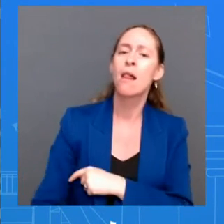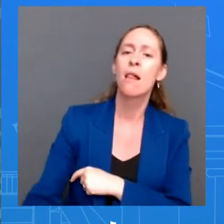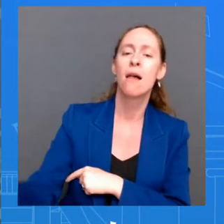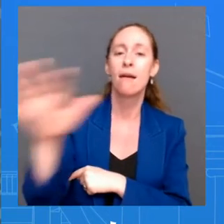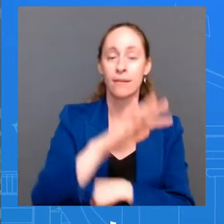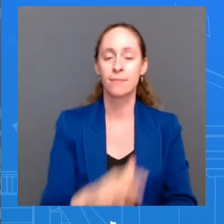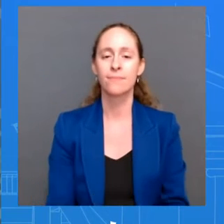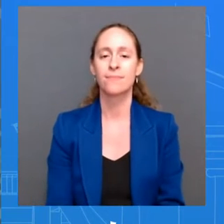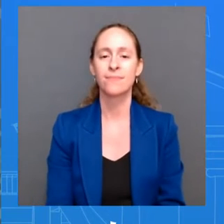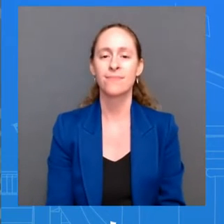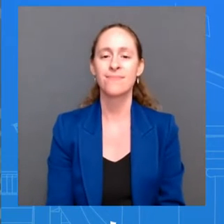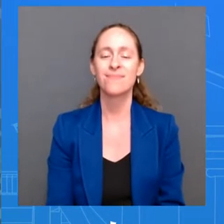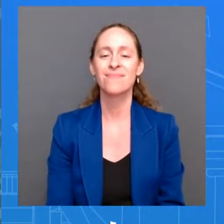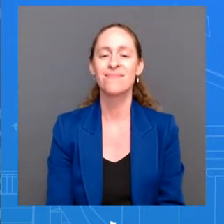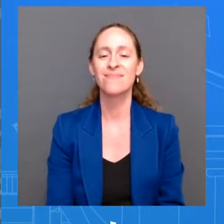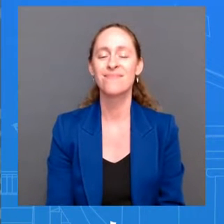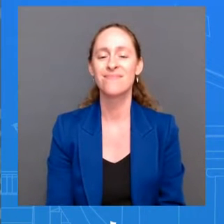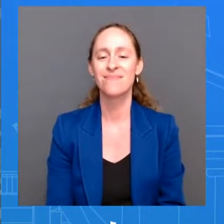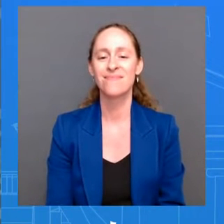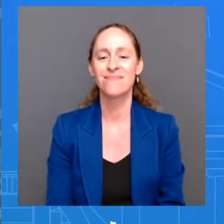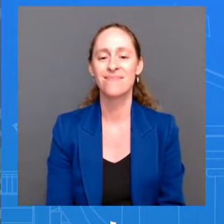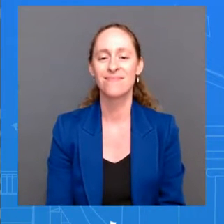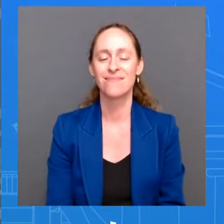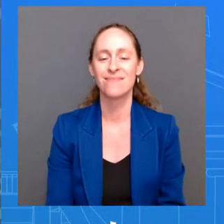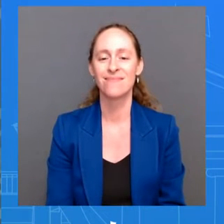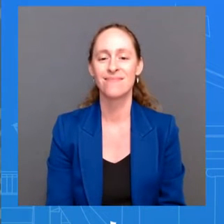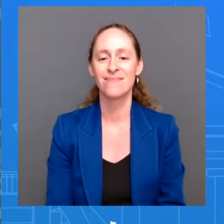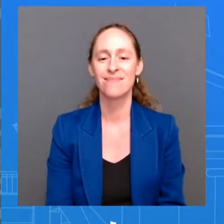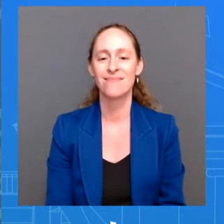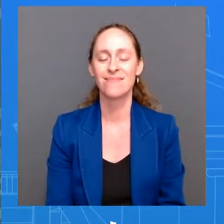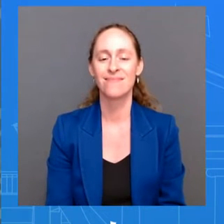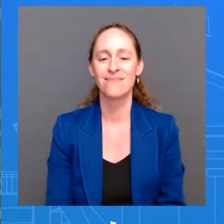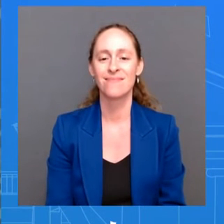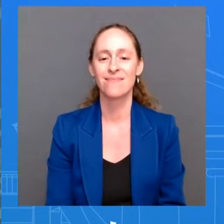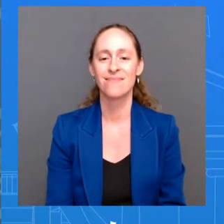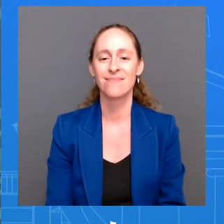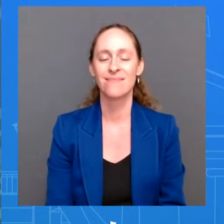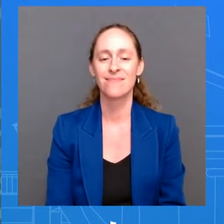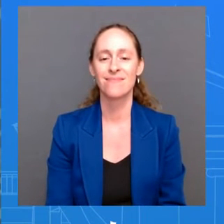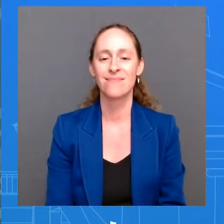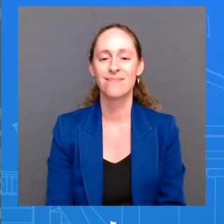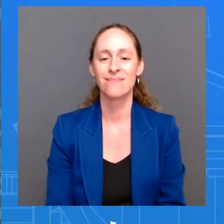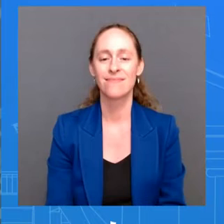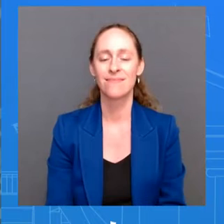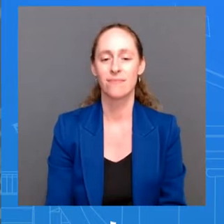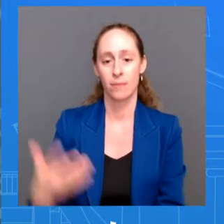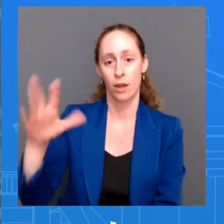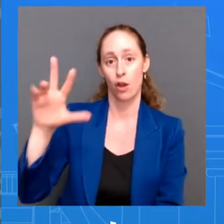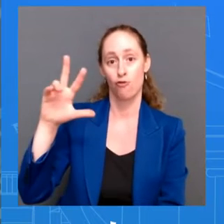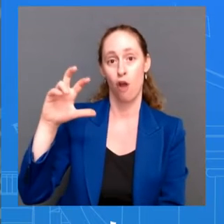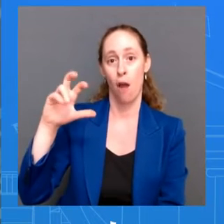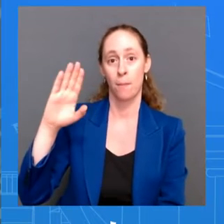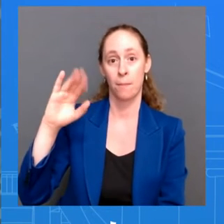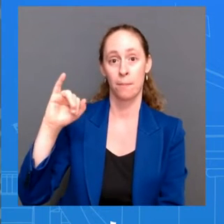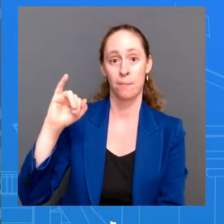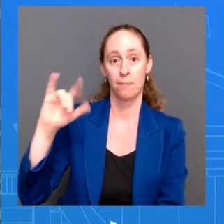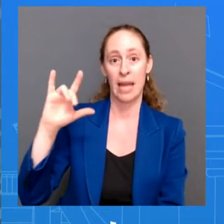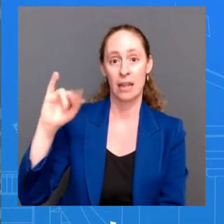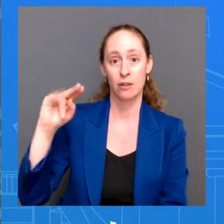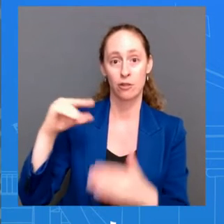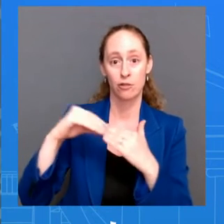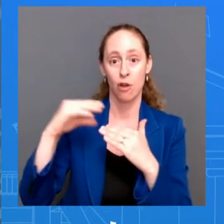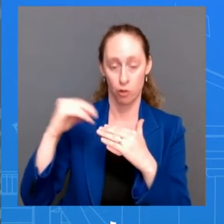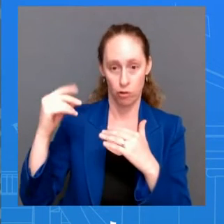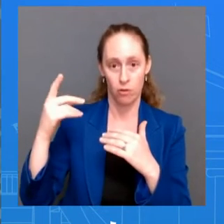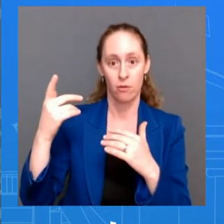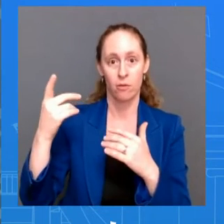just mentioned in a deficit reduction I mentioned earlier just now will be financed by ending special tax benefits for the